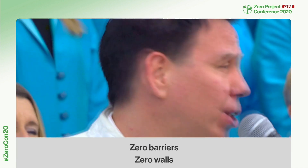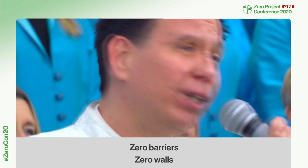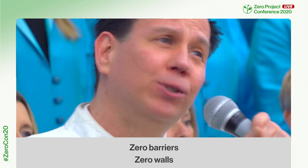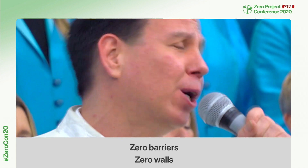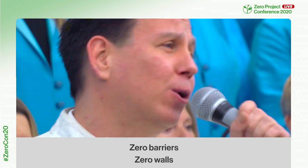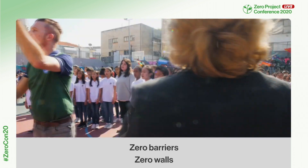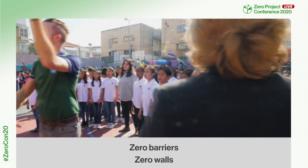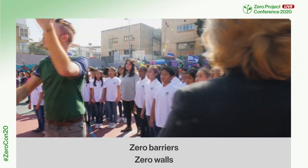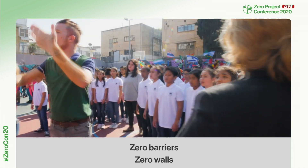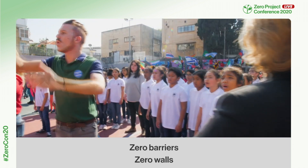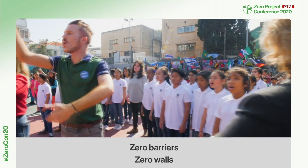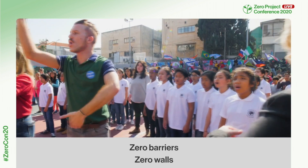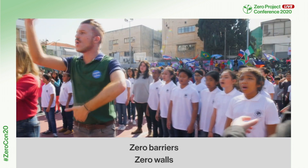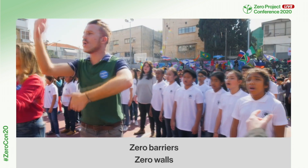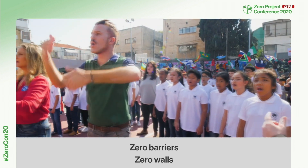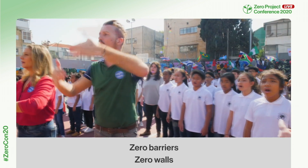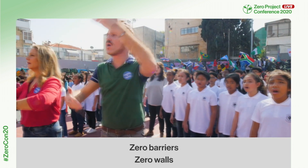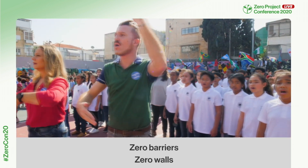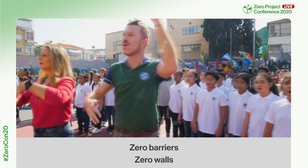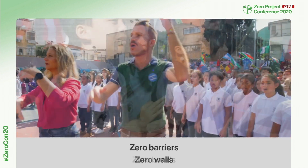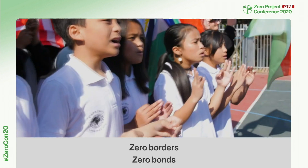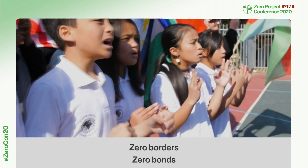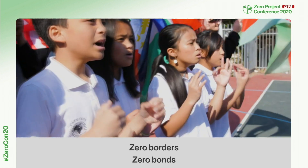barriers, zero walls,